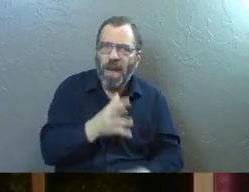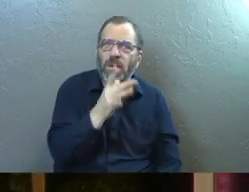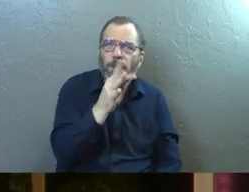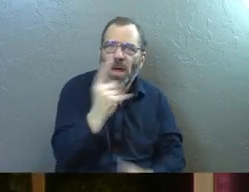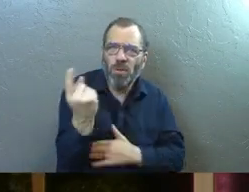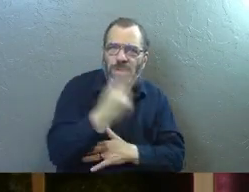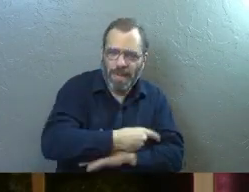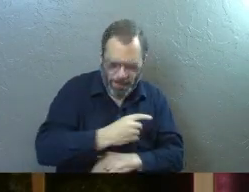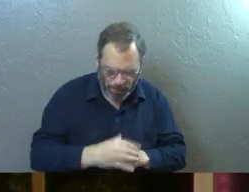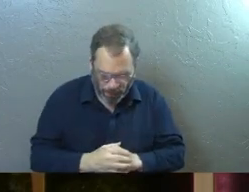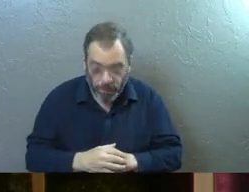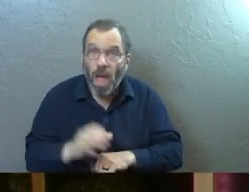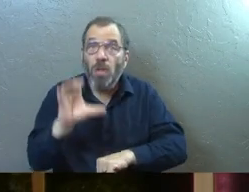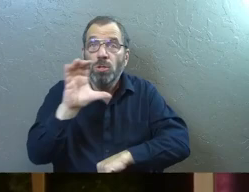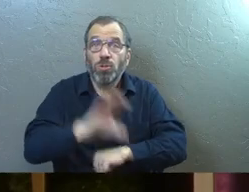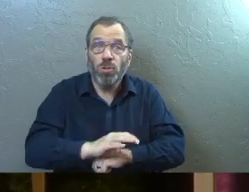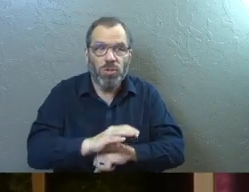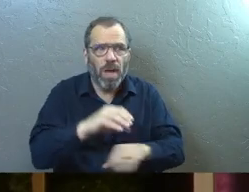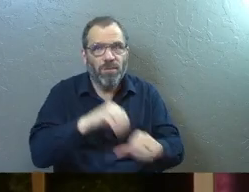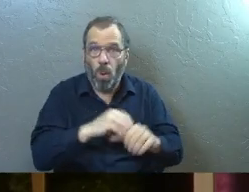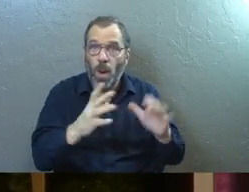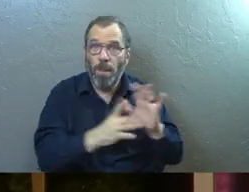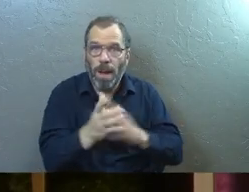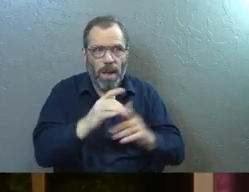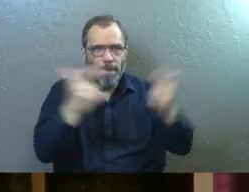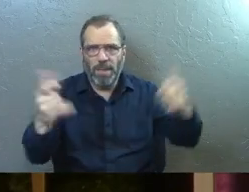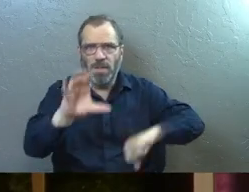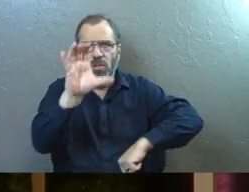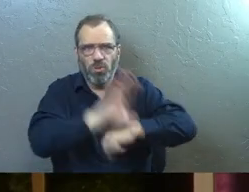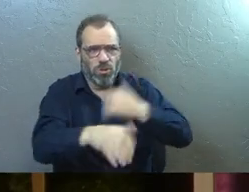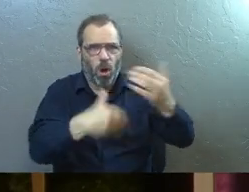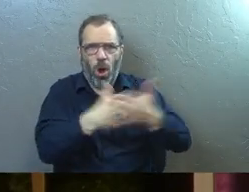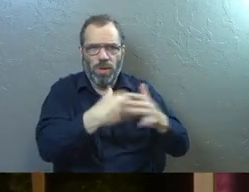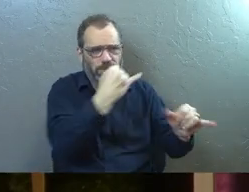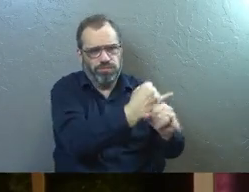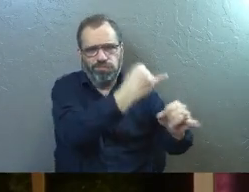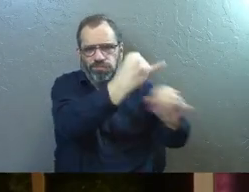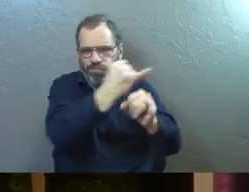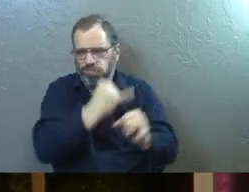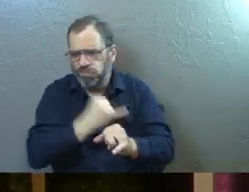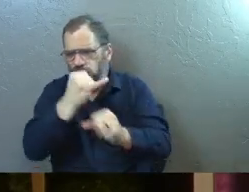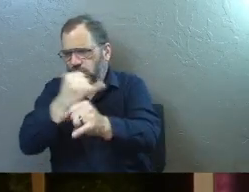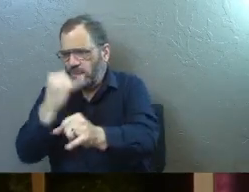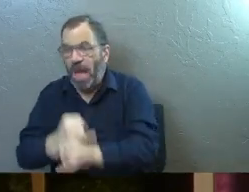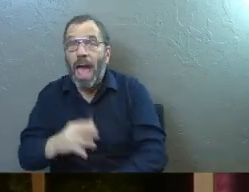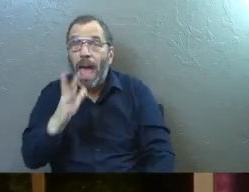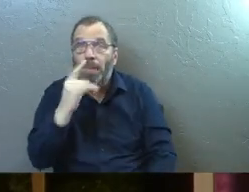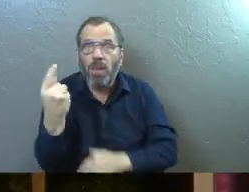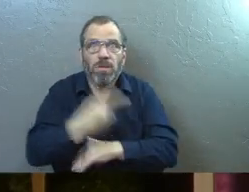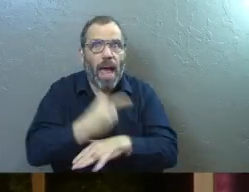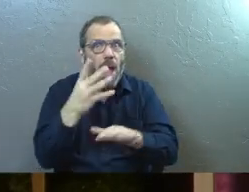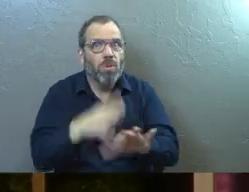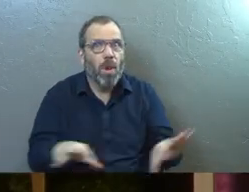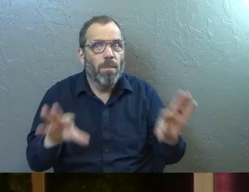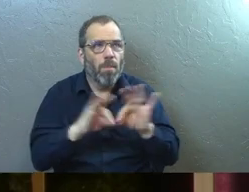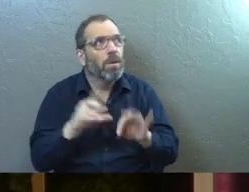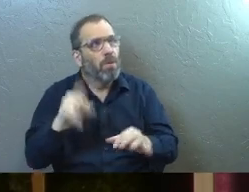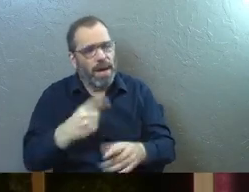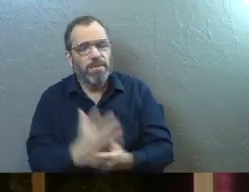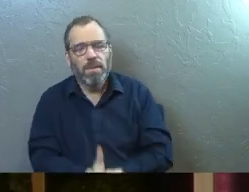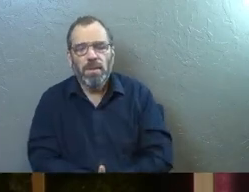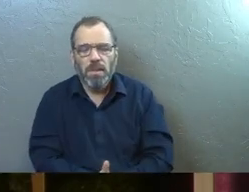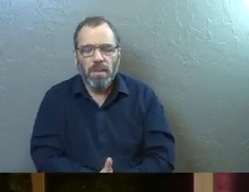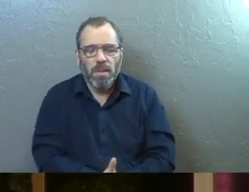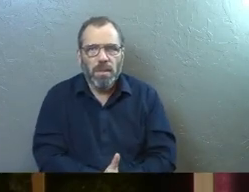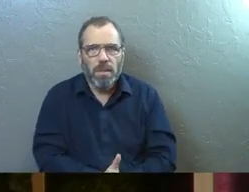Mother's Day, and the church that we were at for Bible college was this big church. There's all these campuses all over the place, and Mother's Day is a big deal, as it should be,